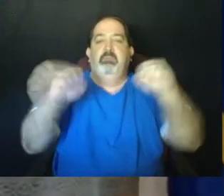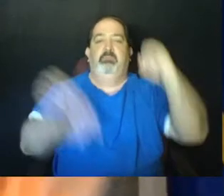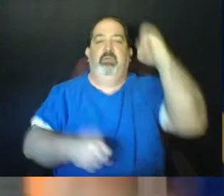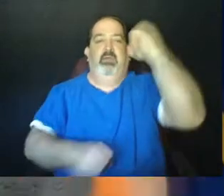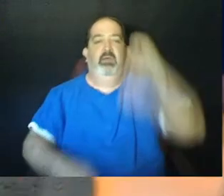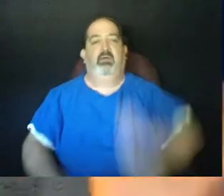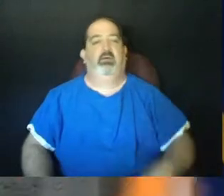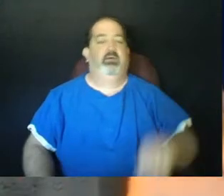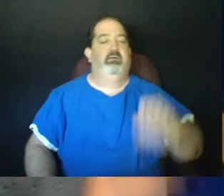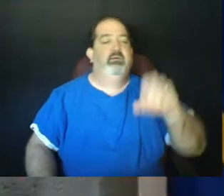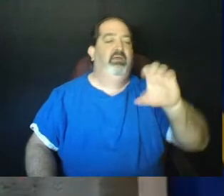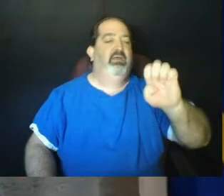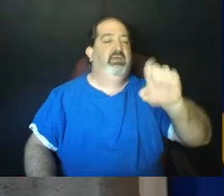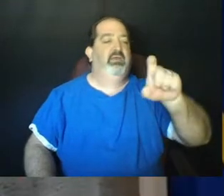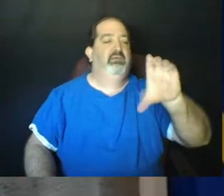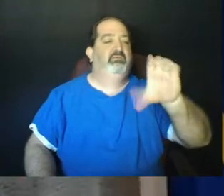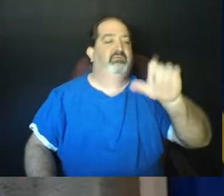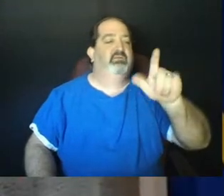hip.